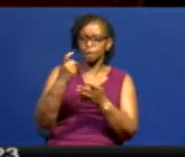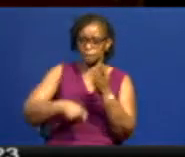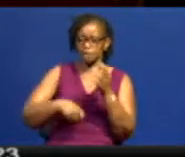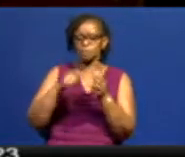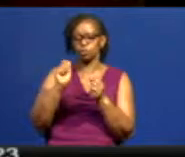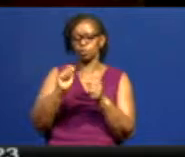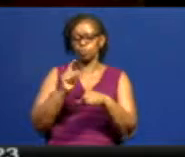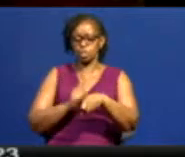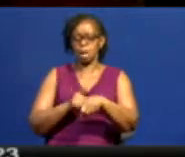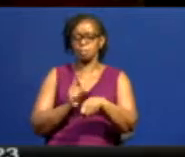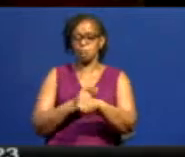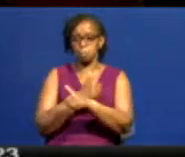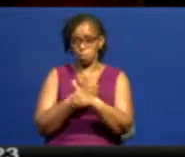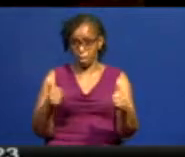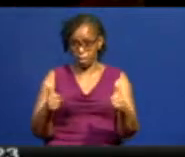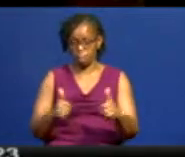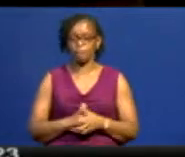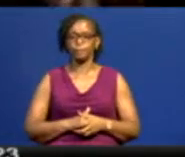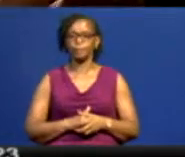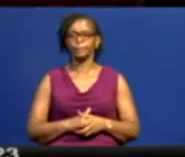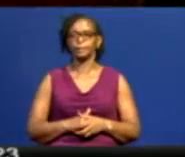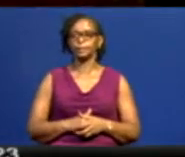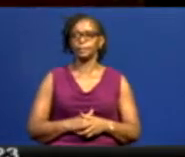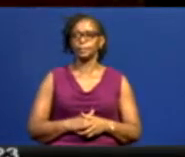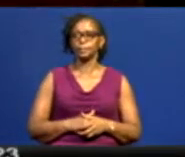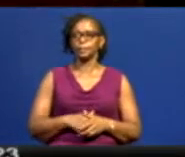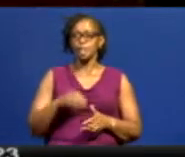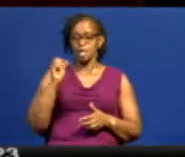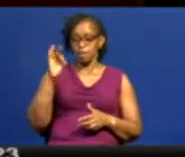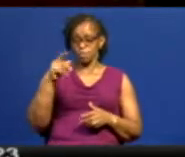on the Finance Act, if you owed KRA money,